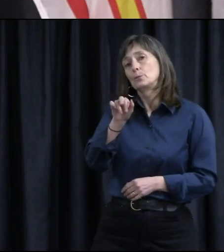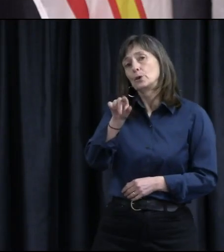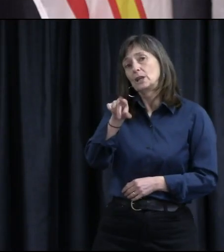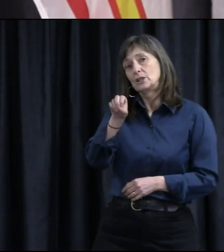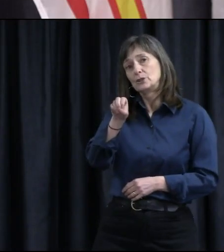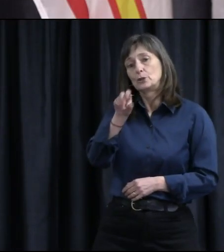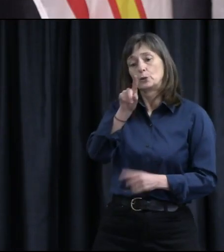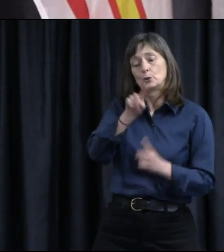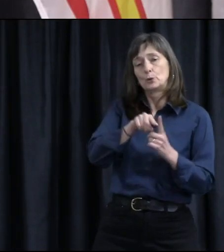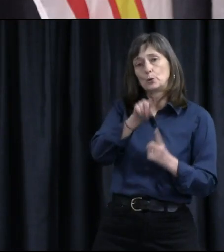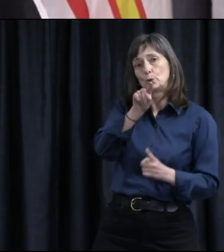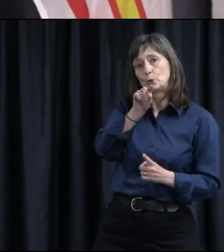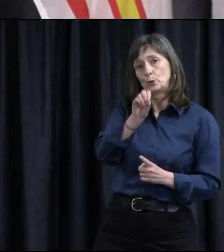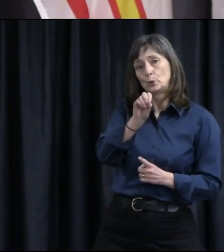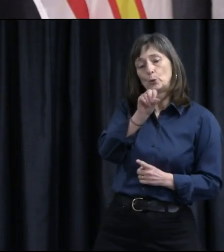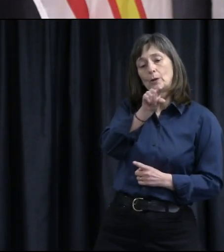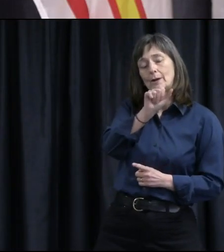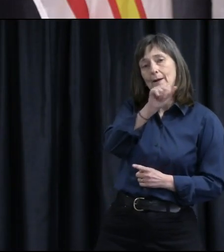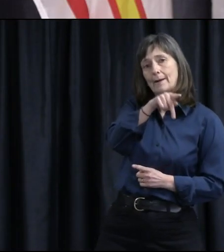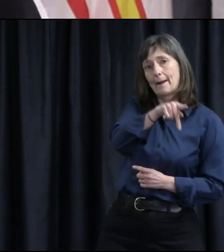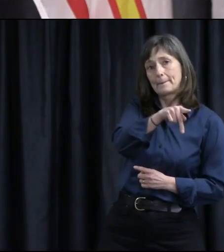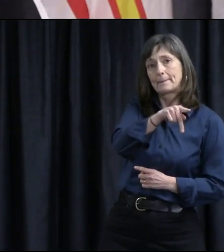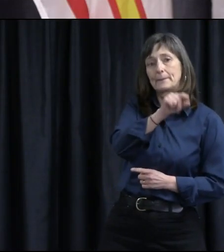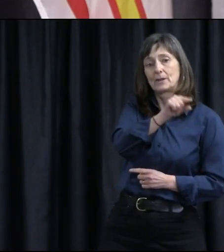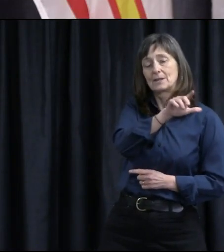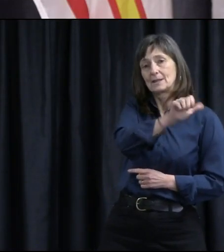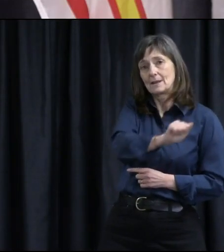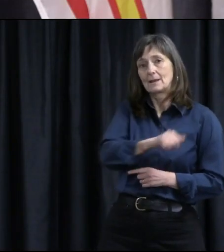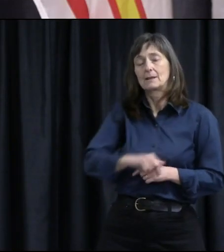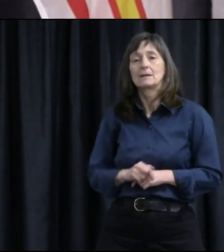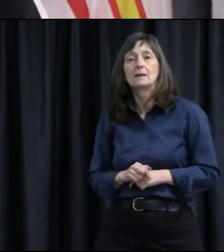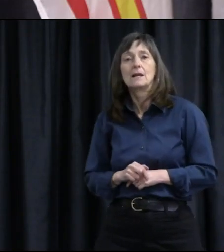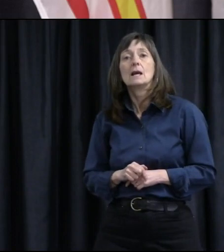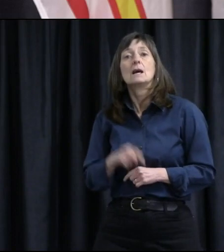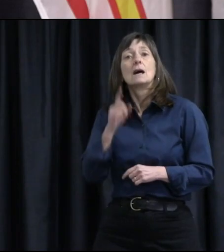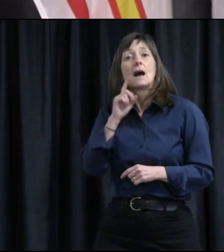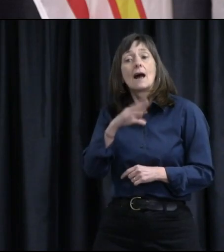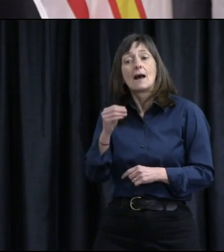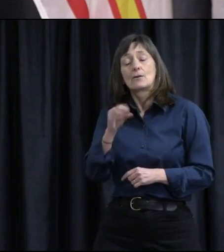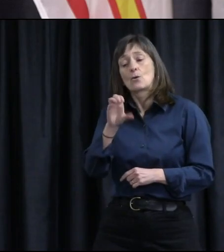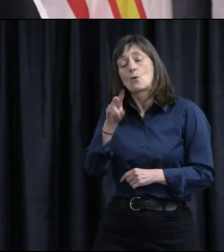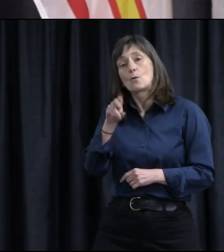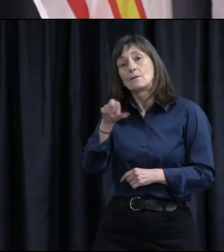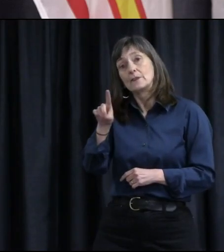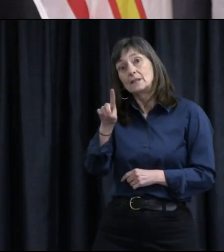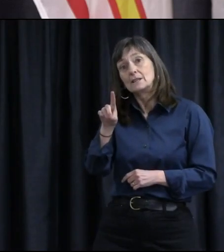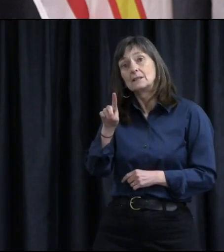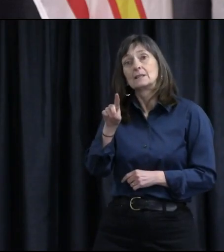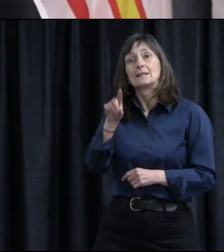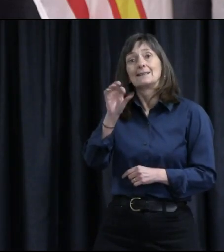bridgethegap.ca to access these services. Our COVID-19 website at